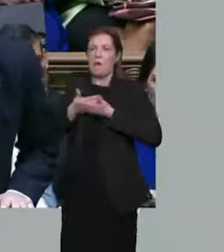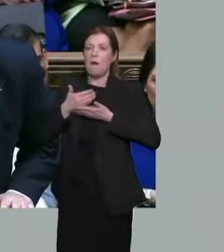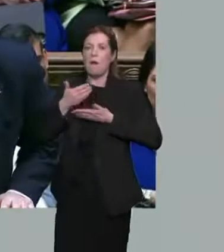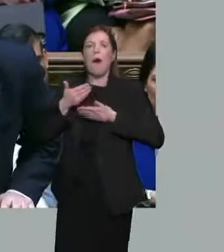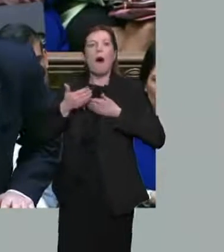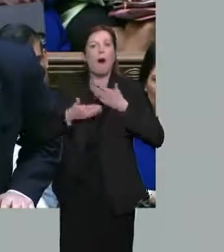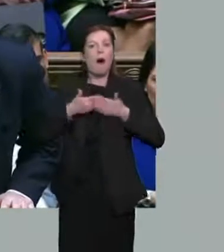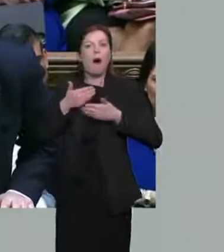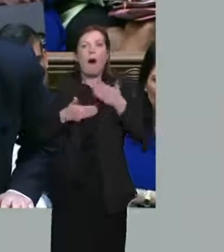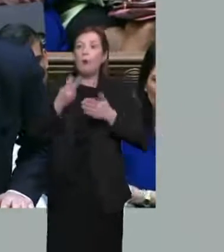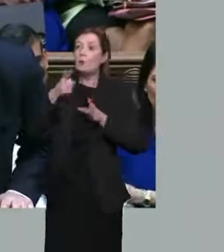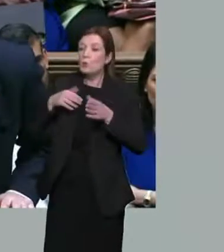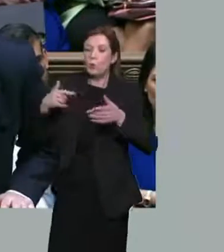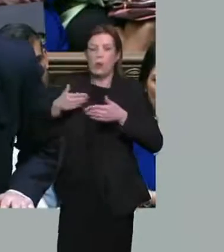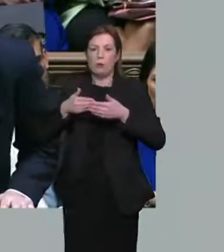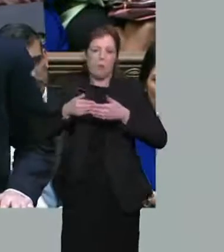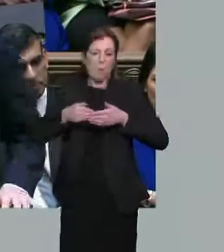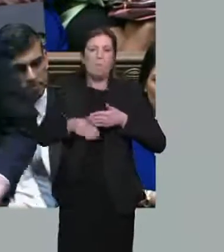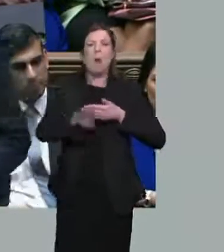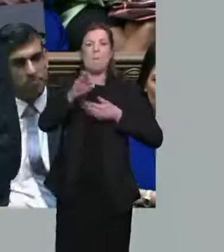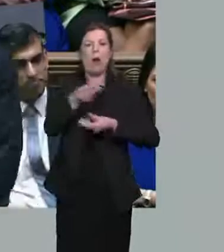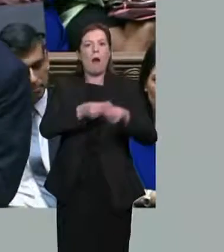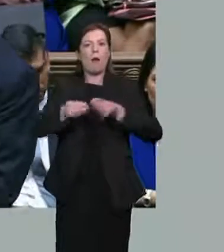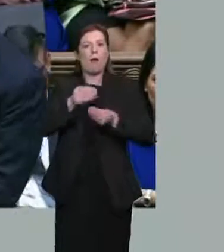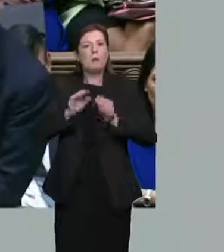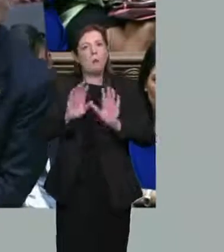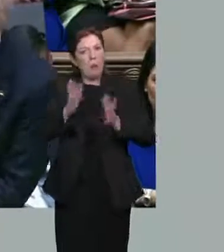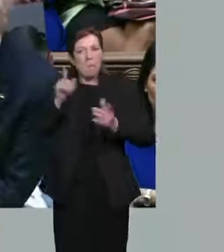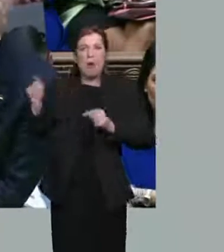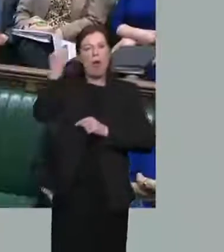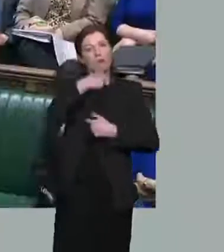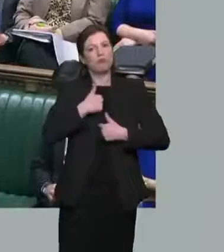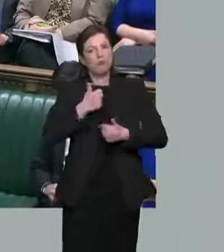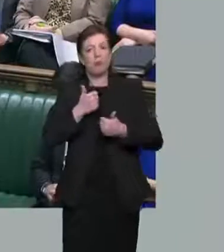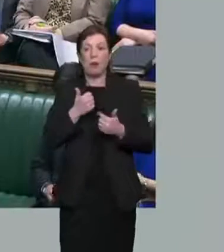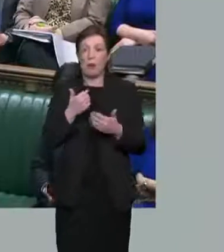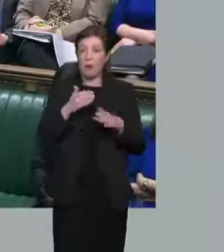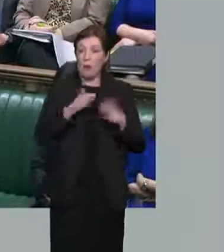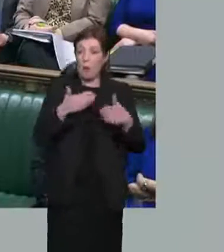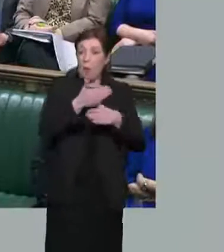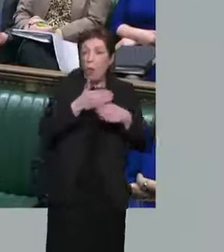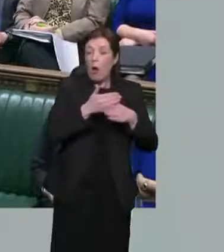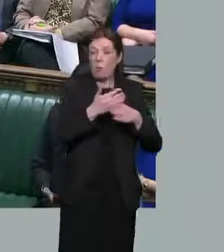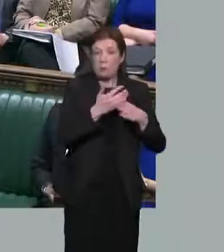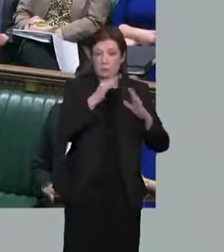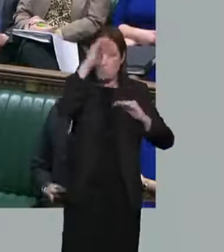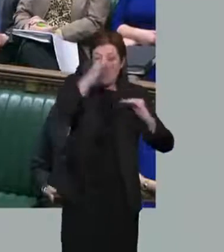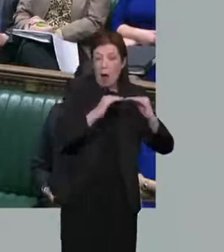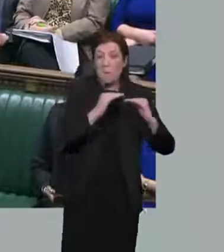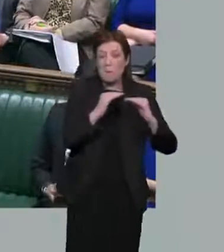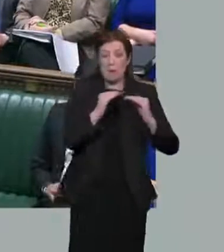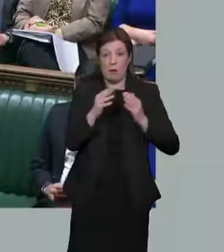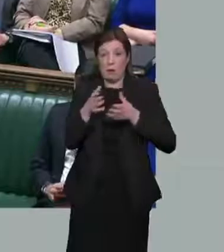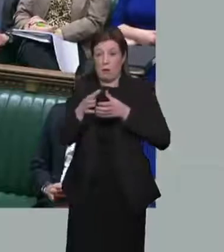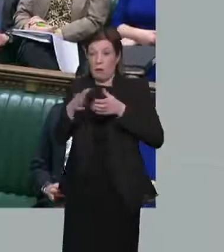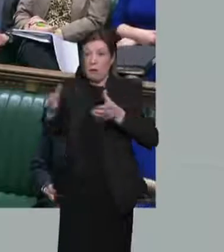and more effectively than any other comparable economy. We have unemployment back down to 3.9%. We have 600,000 more